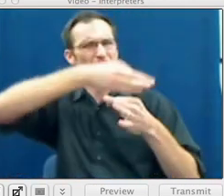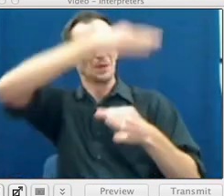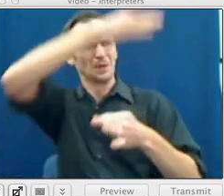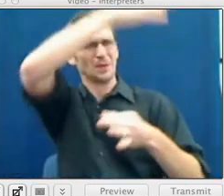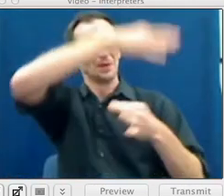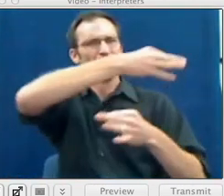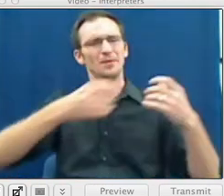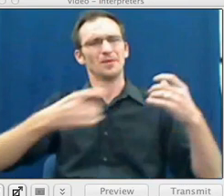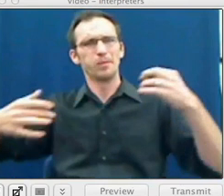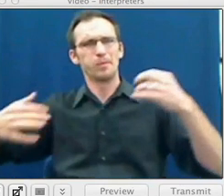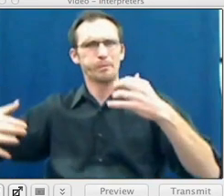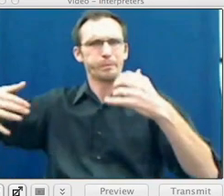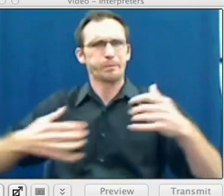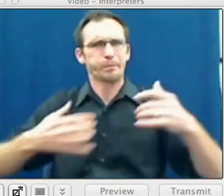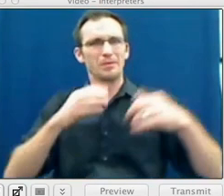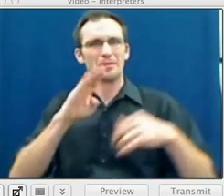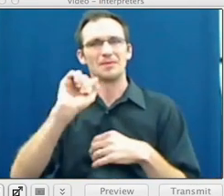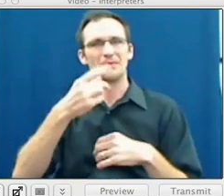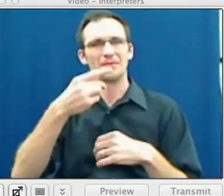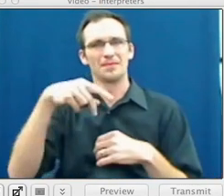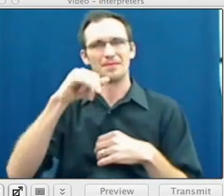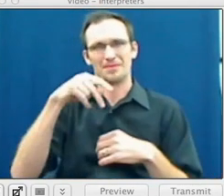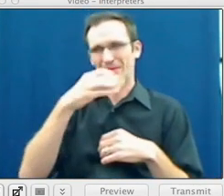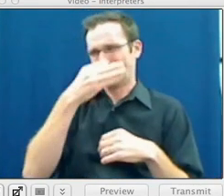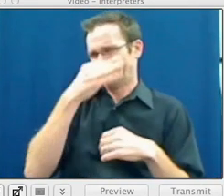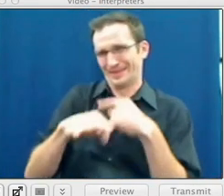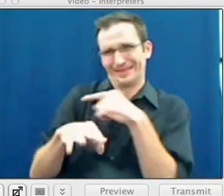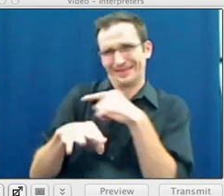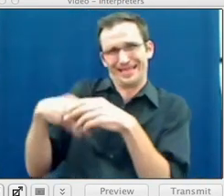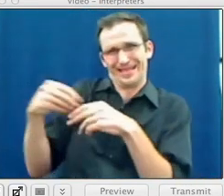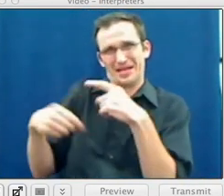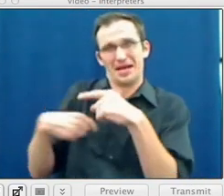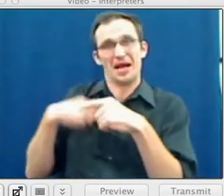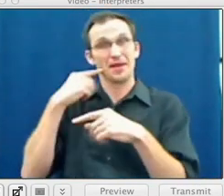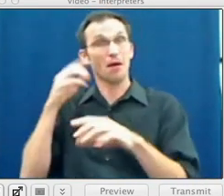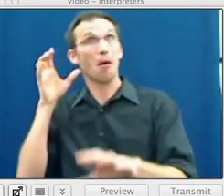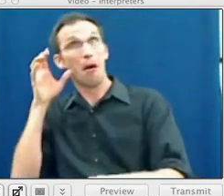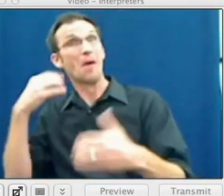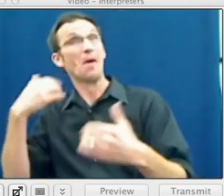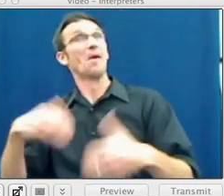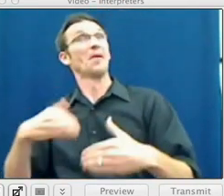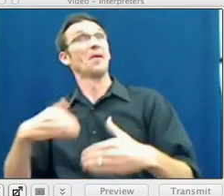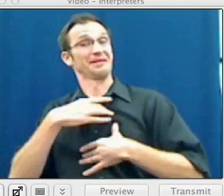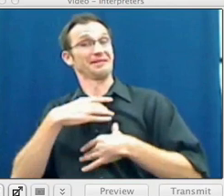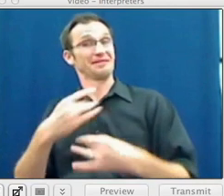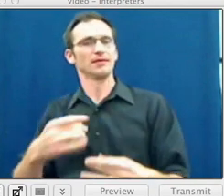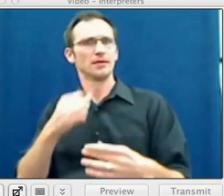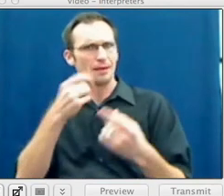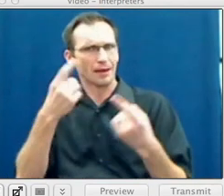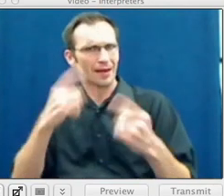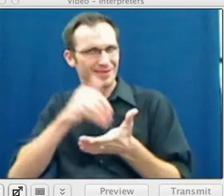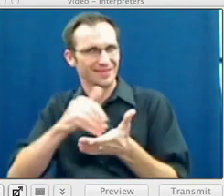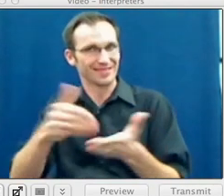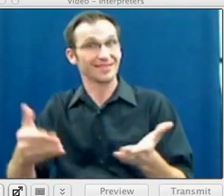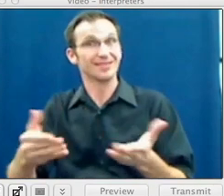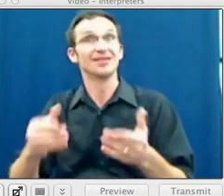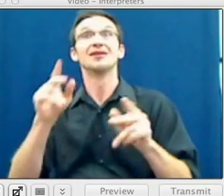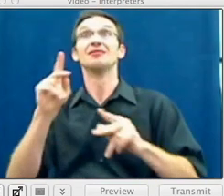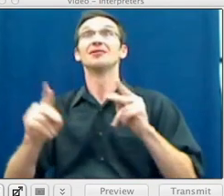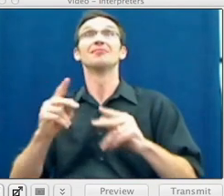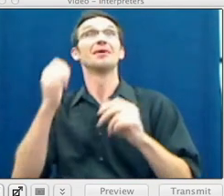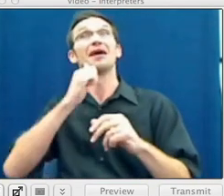So I thought that was quite interesting. I thought I'd share that with you. It doesn't happen all the time. That's not what people all do here in Scotland, but I